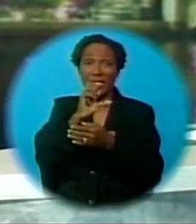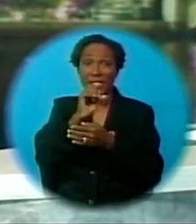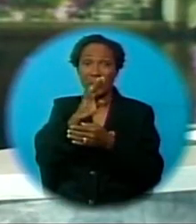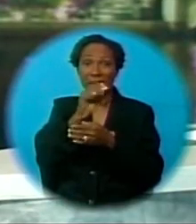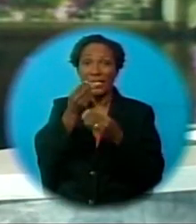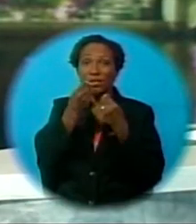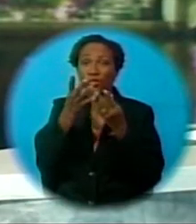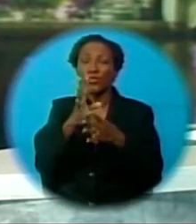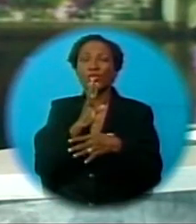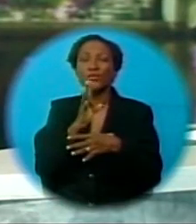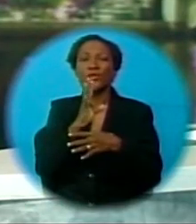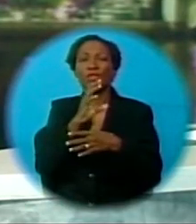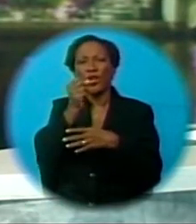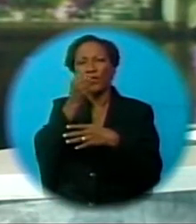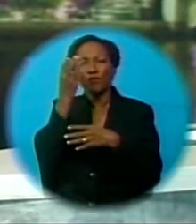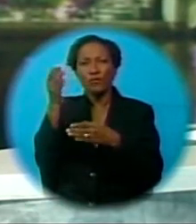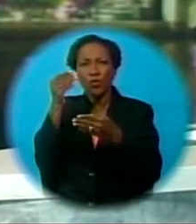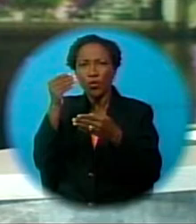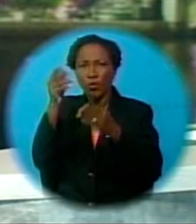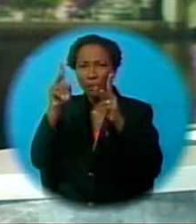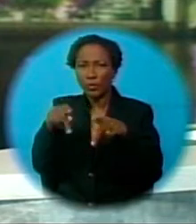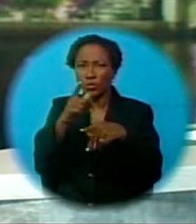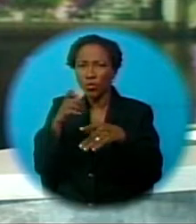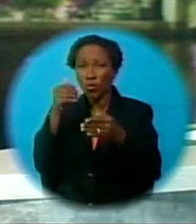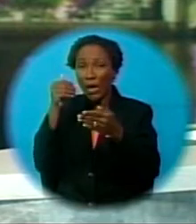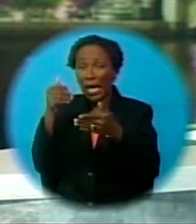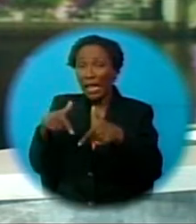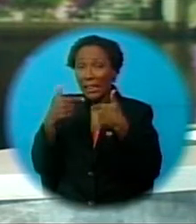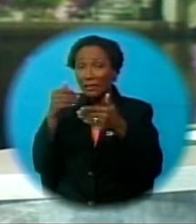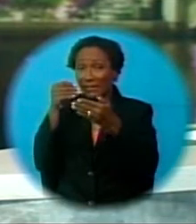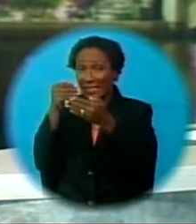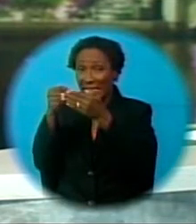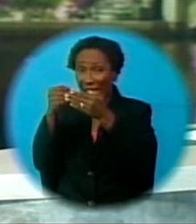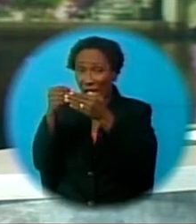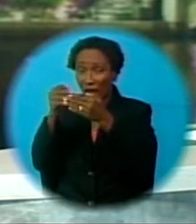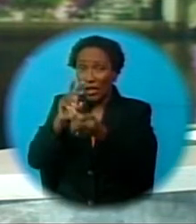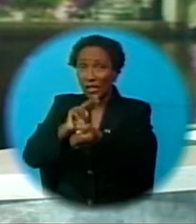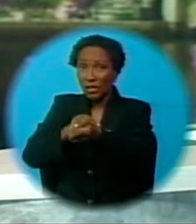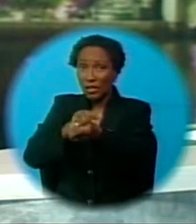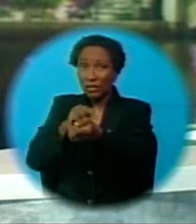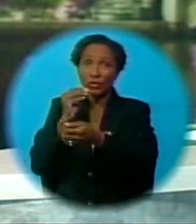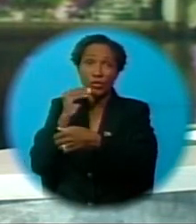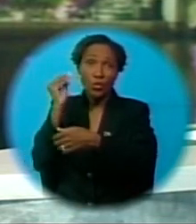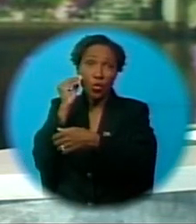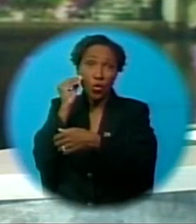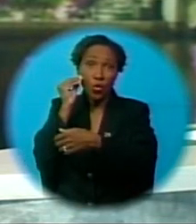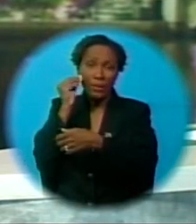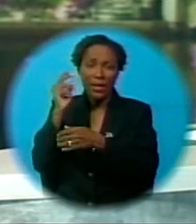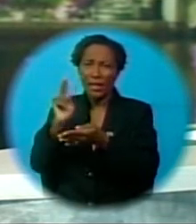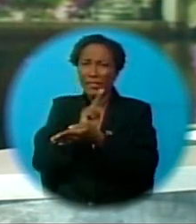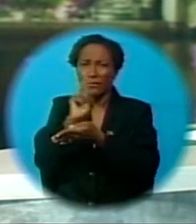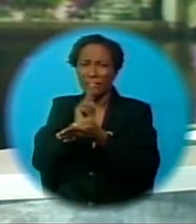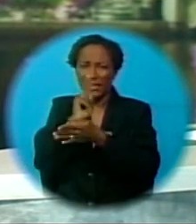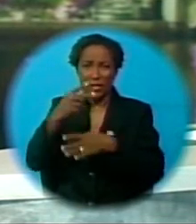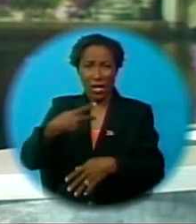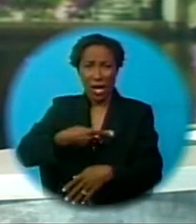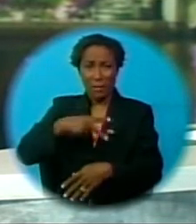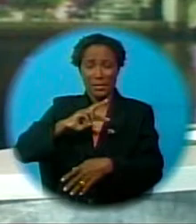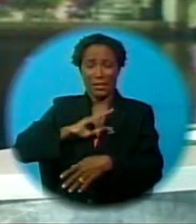CBC News spoke to a few neighbors who live near the nursing facility. They say the video in question has upset them